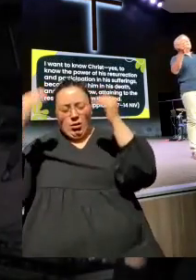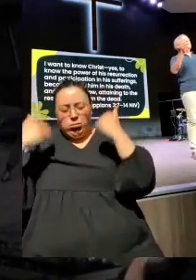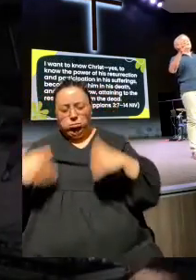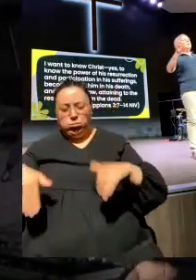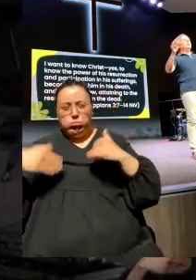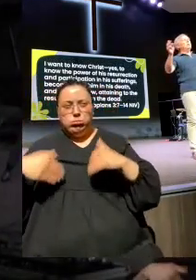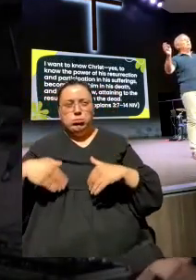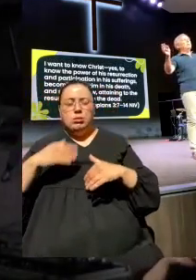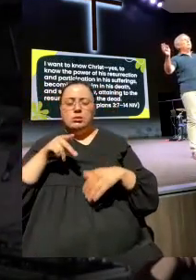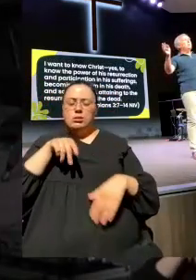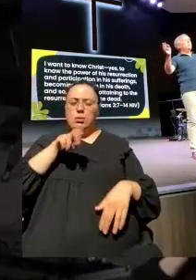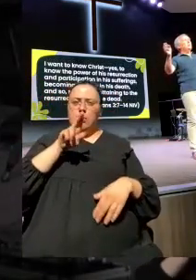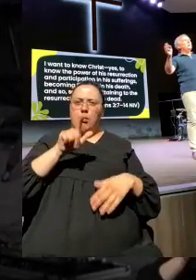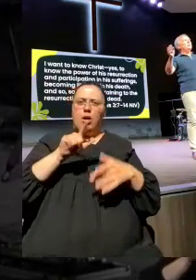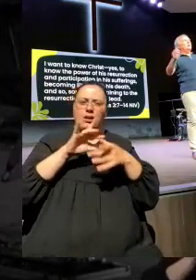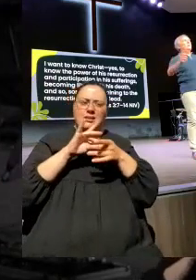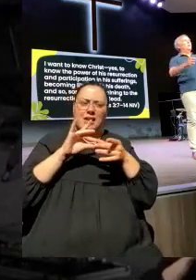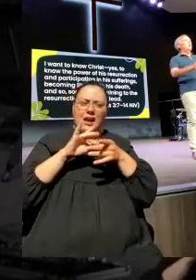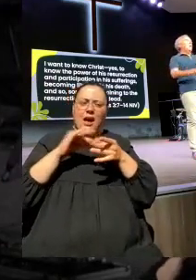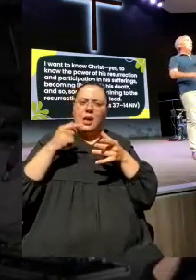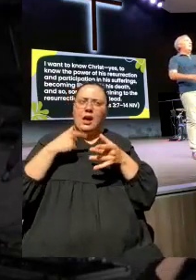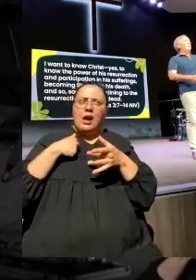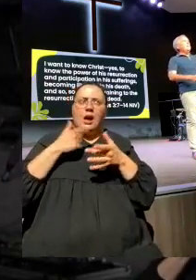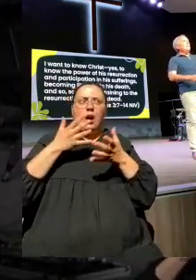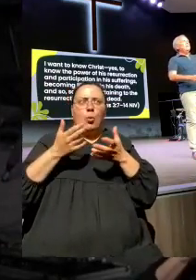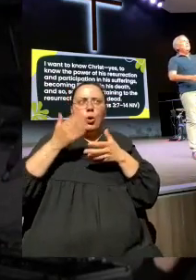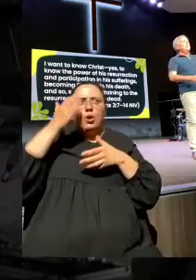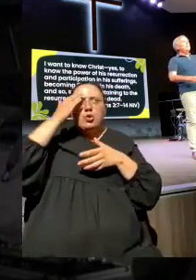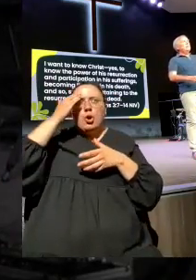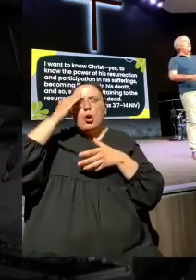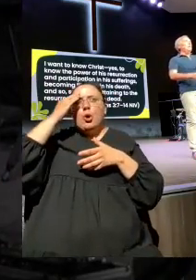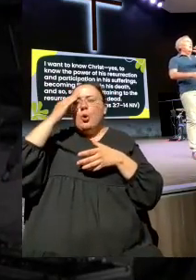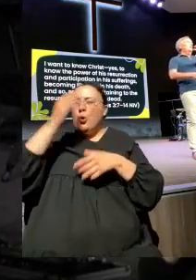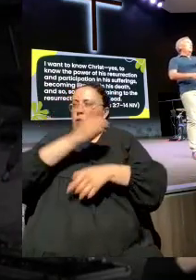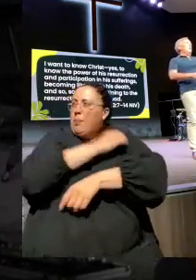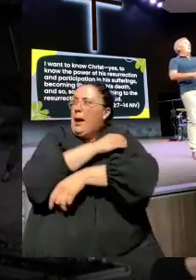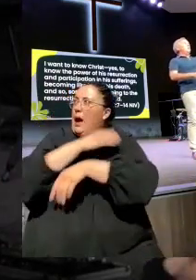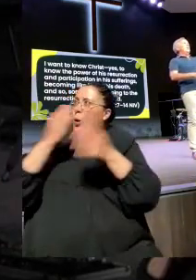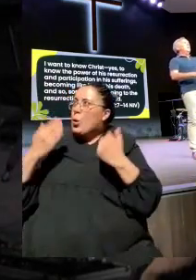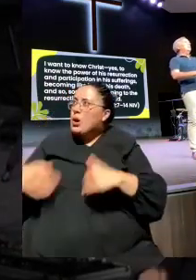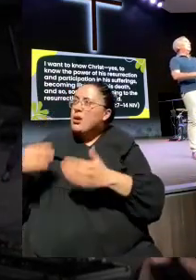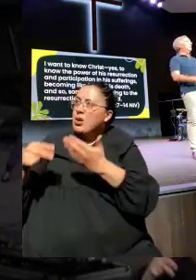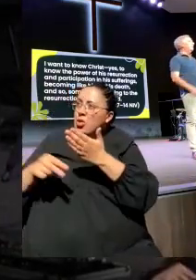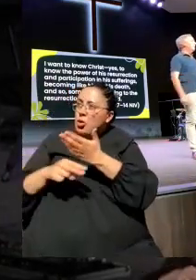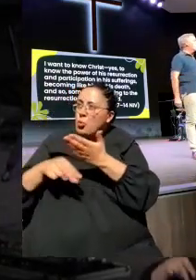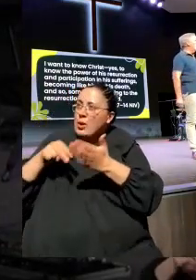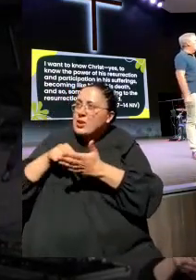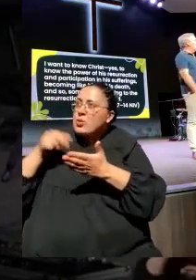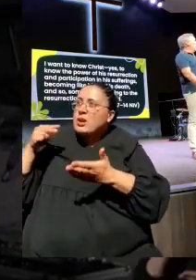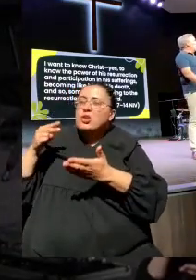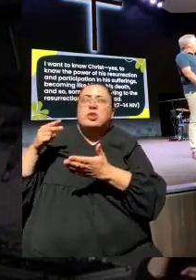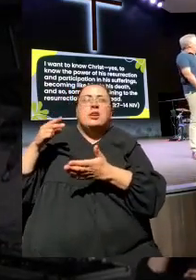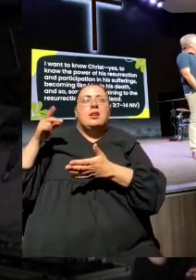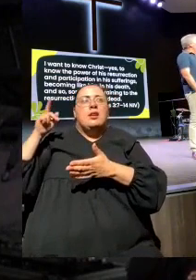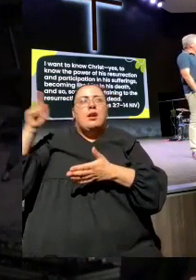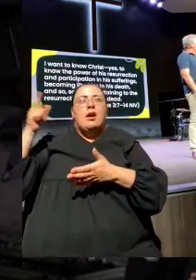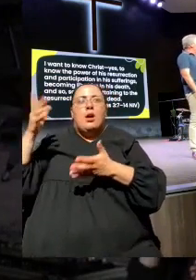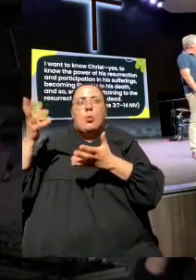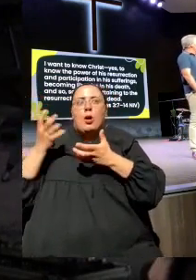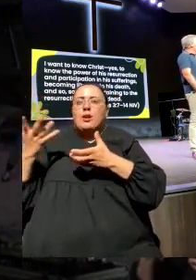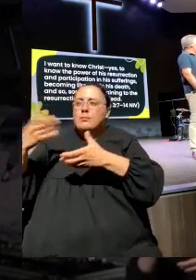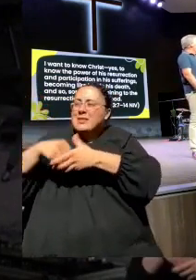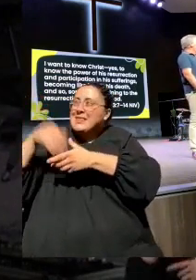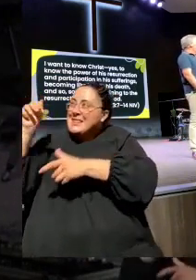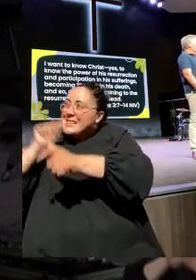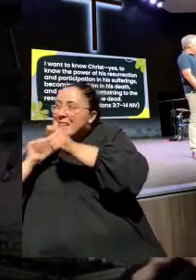of his resurrection, the participation in his suffering, becoming like his in his death, and somehow attaining to the resurrection. That